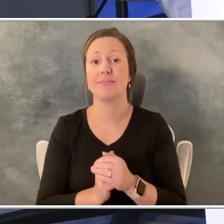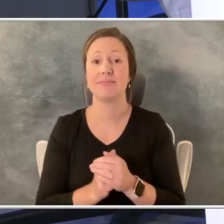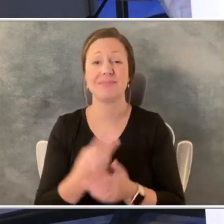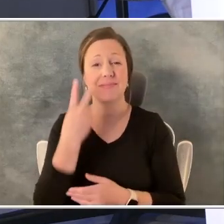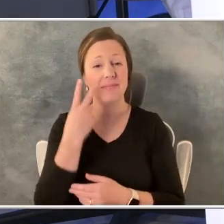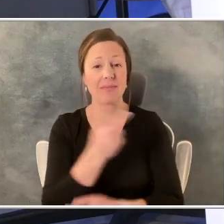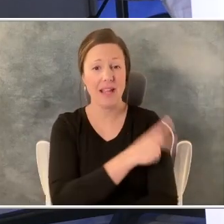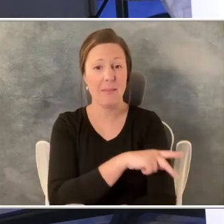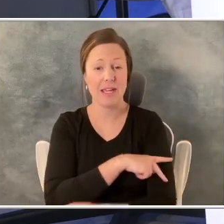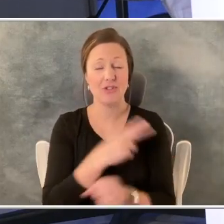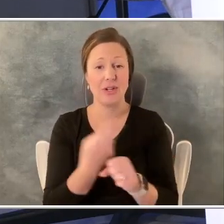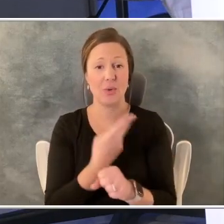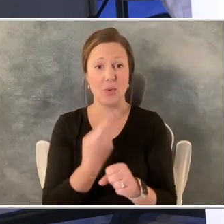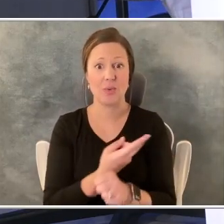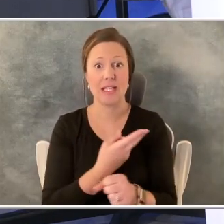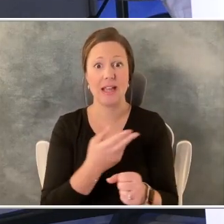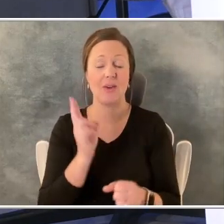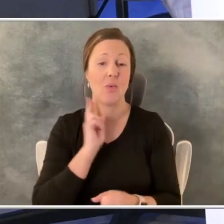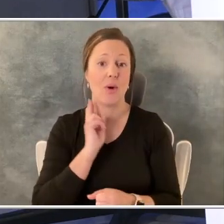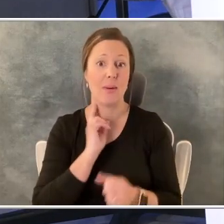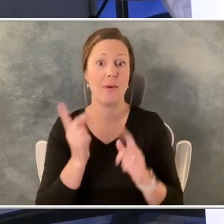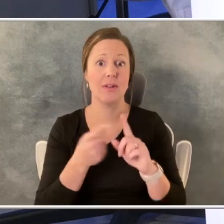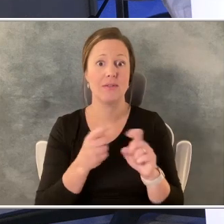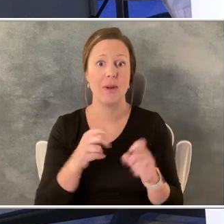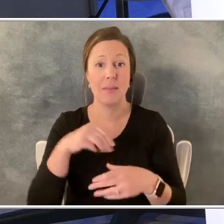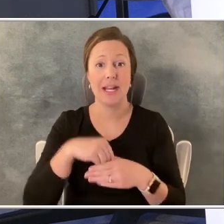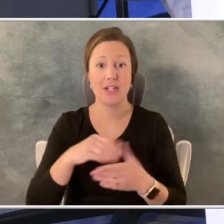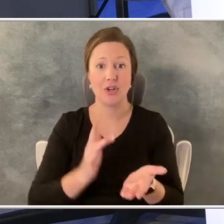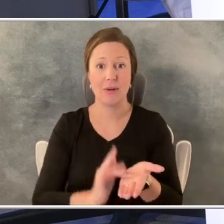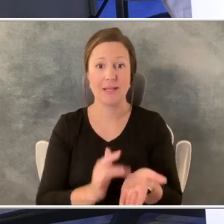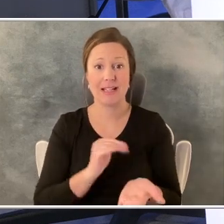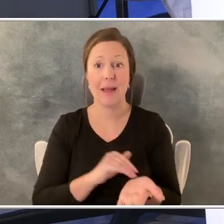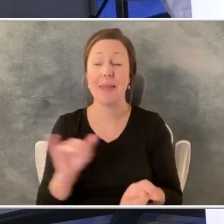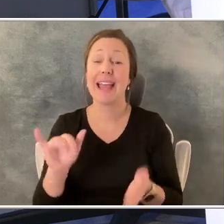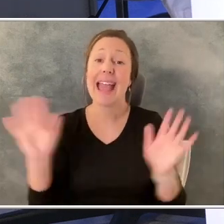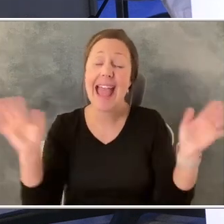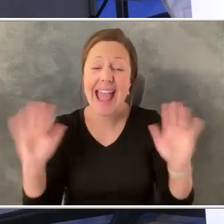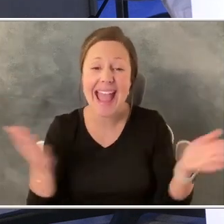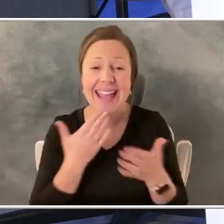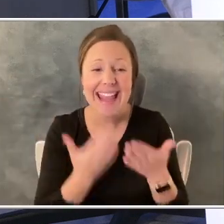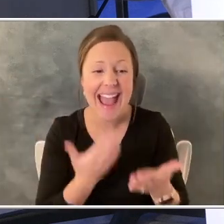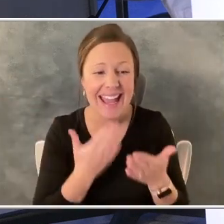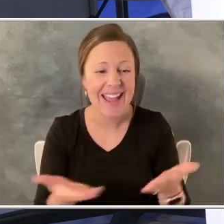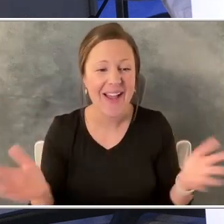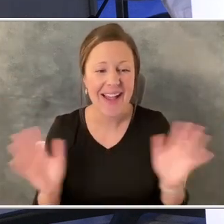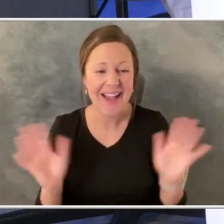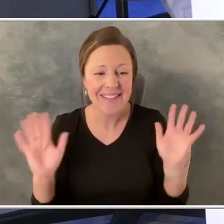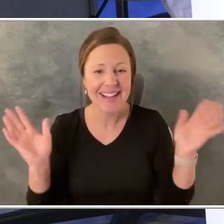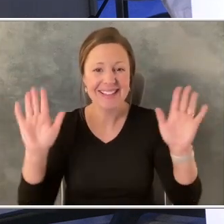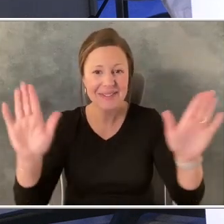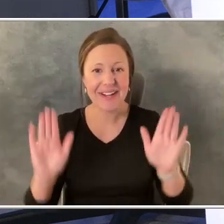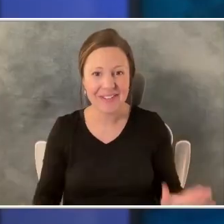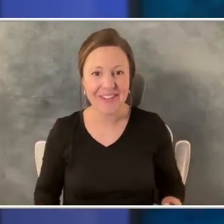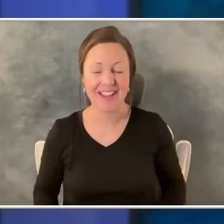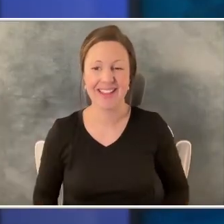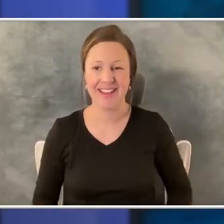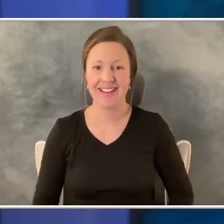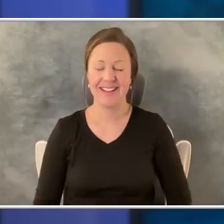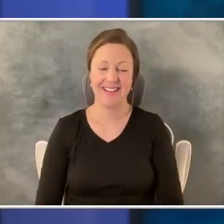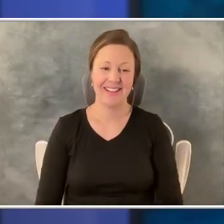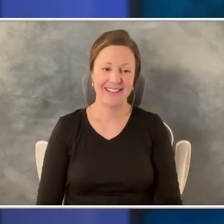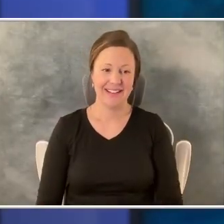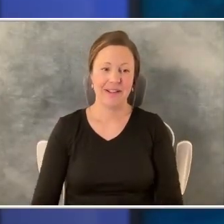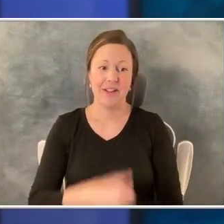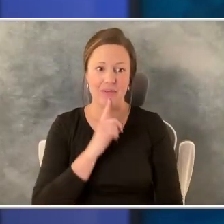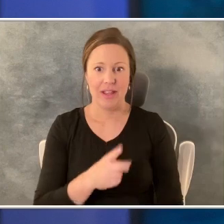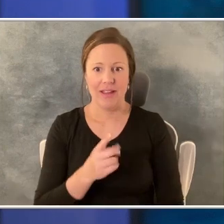internal medicine doctor at primary, I send them a little note like, hey, thanks for doing this. This is wonderful. That's quite a change. That is a change. It is, because in the past, I